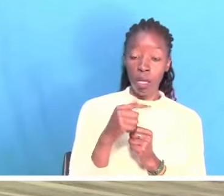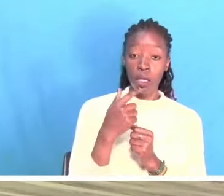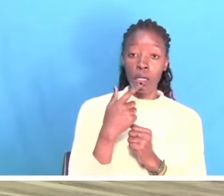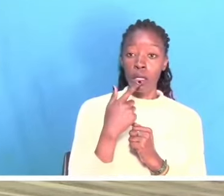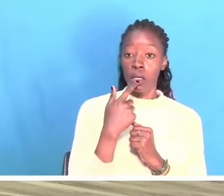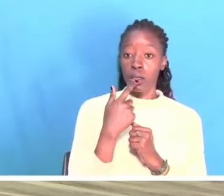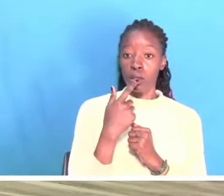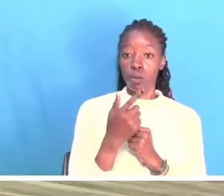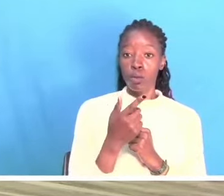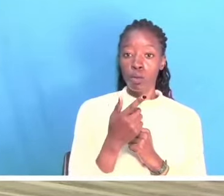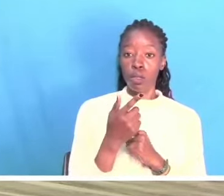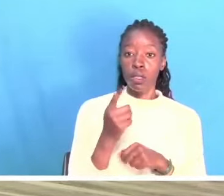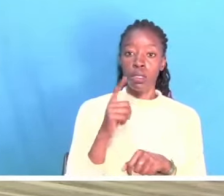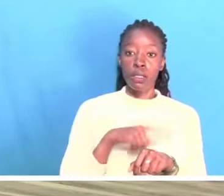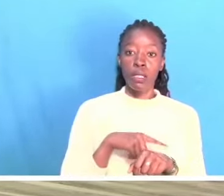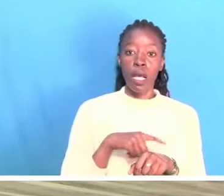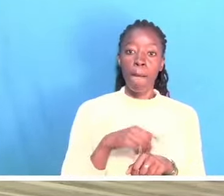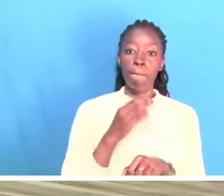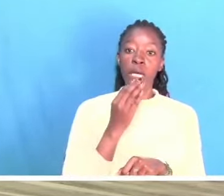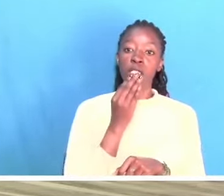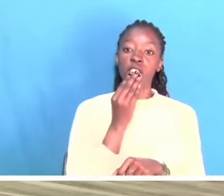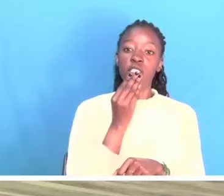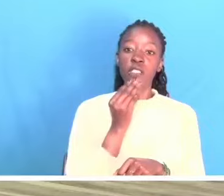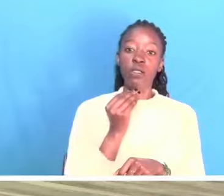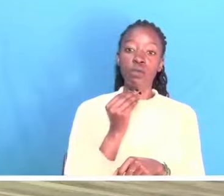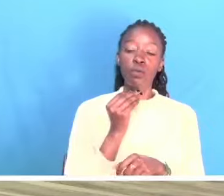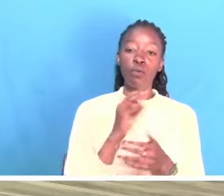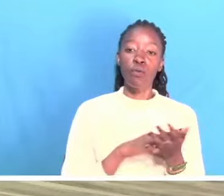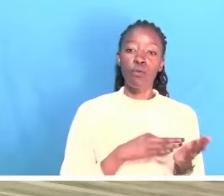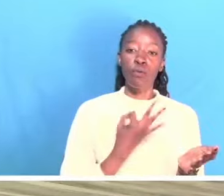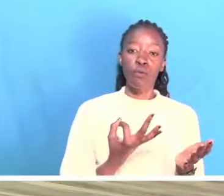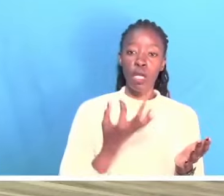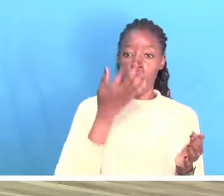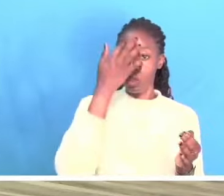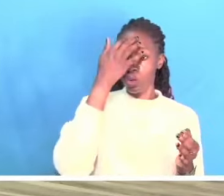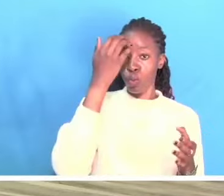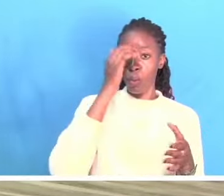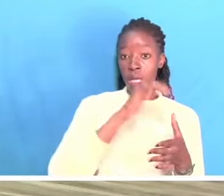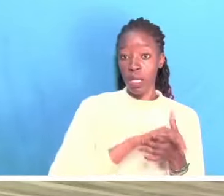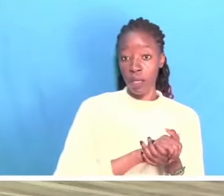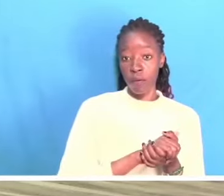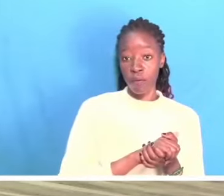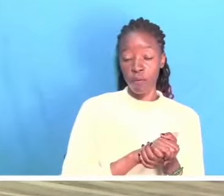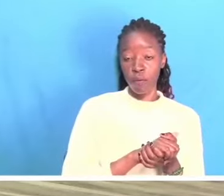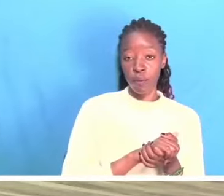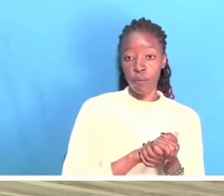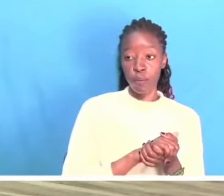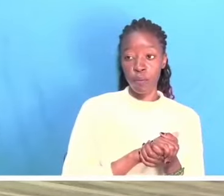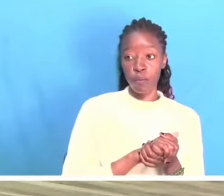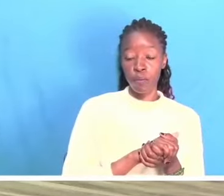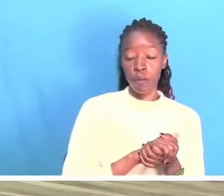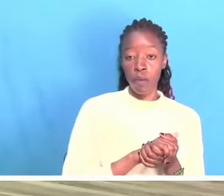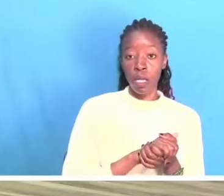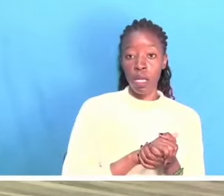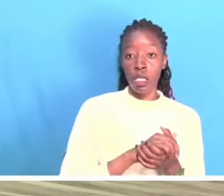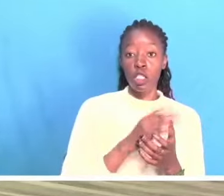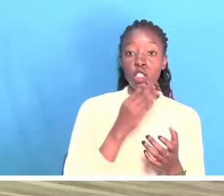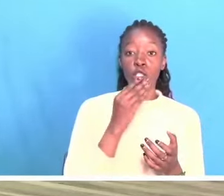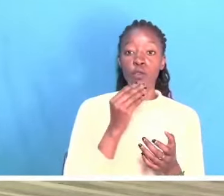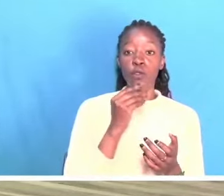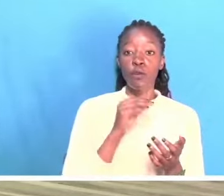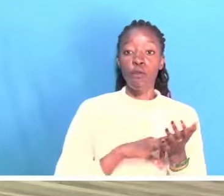So even if Jews fail to believe, like it is said in chapter 3, verse 3, what if they fail to